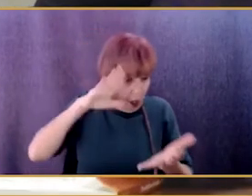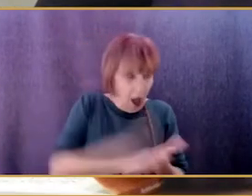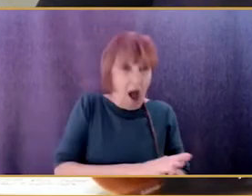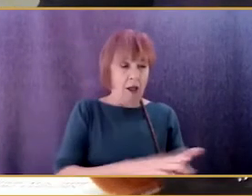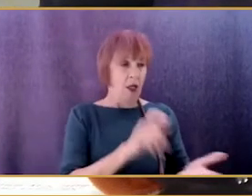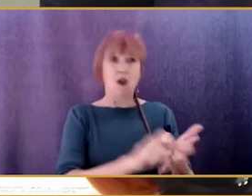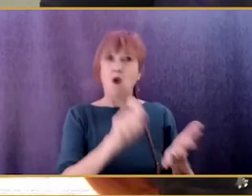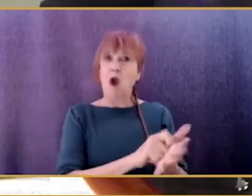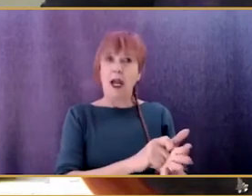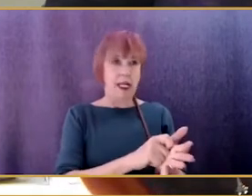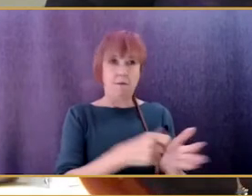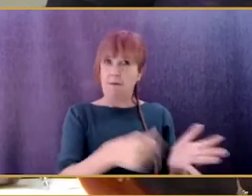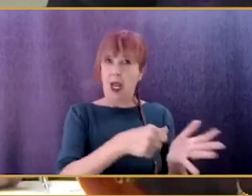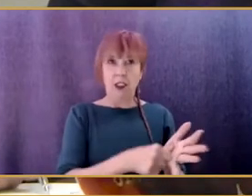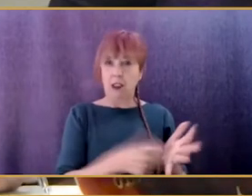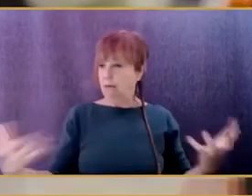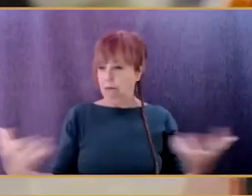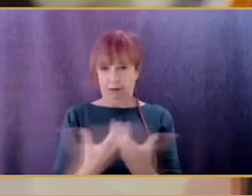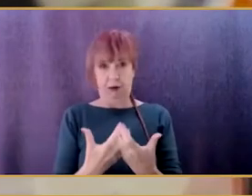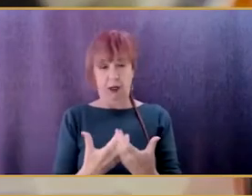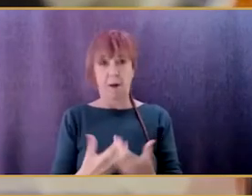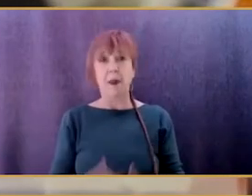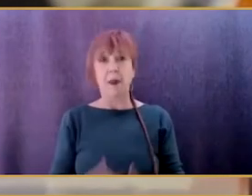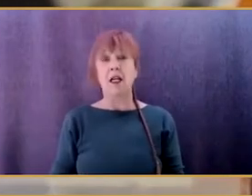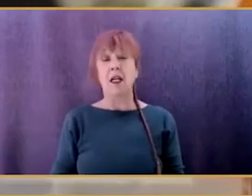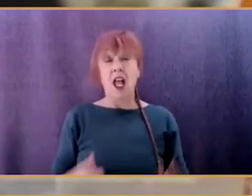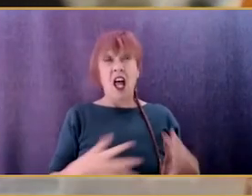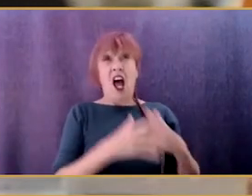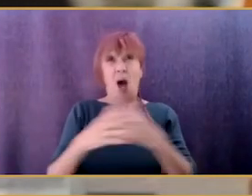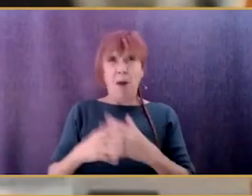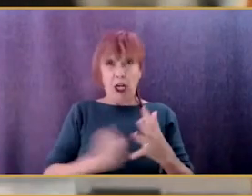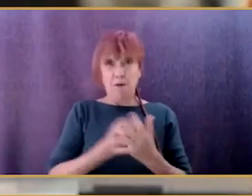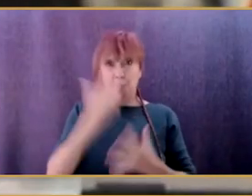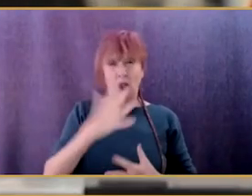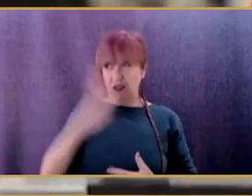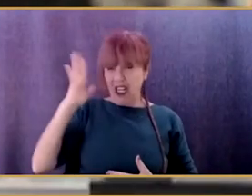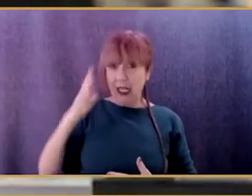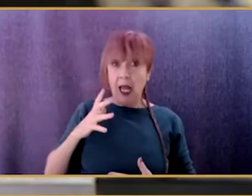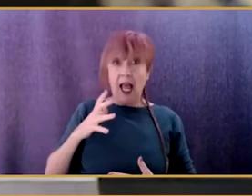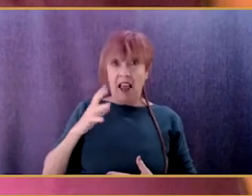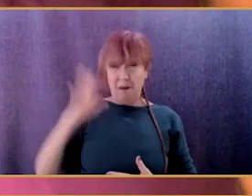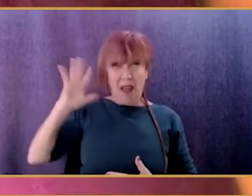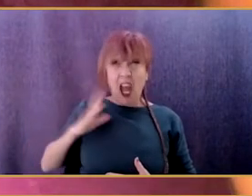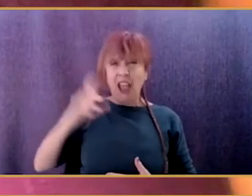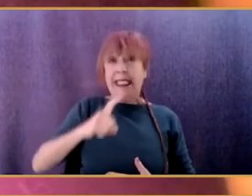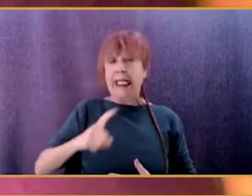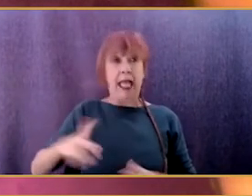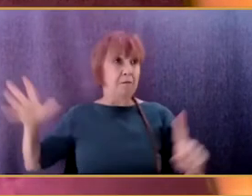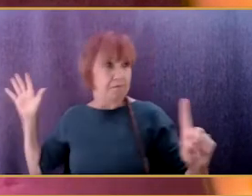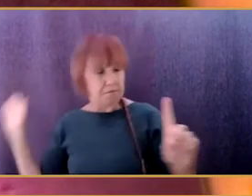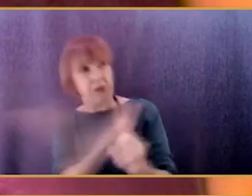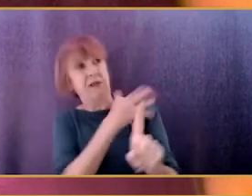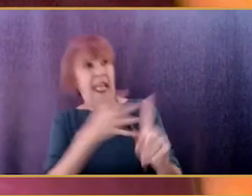the craft and rigor on the page American poetry kind of needed a slap in the face And kind of grabbing